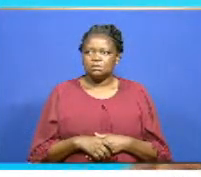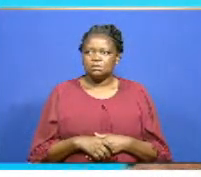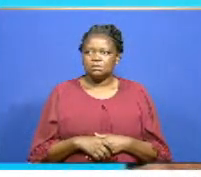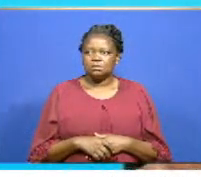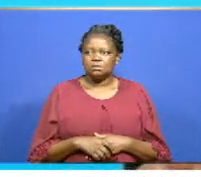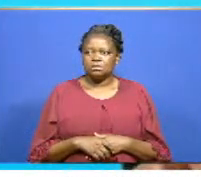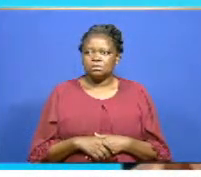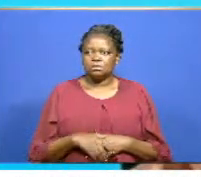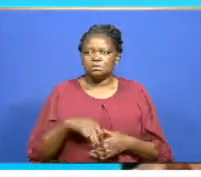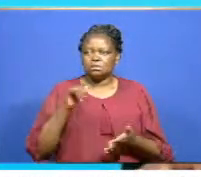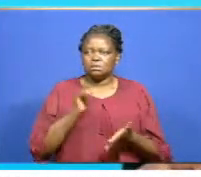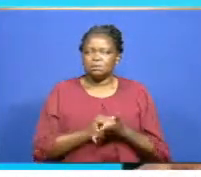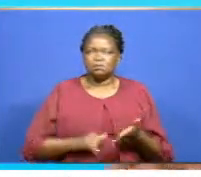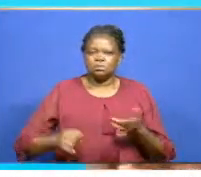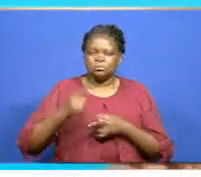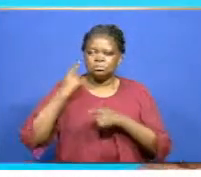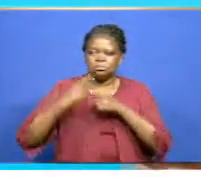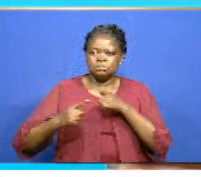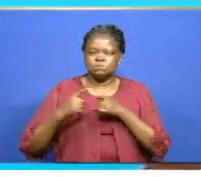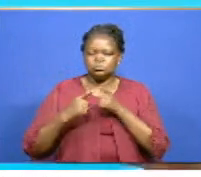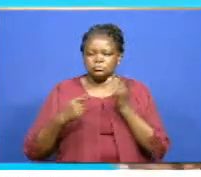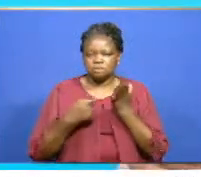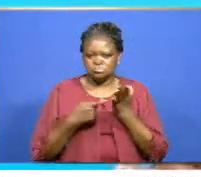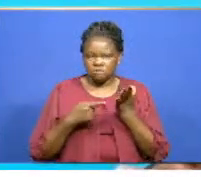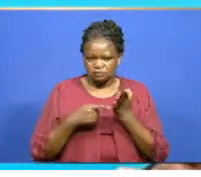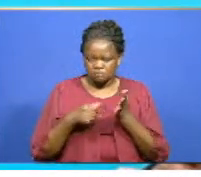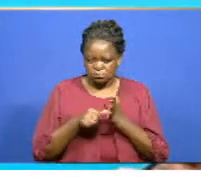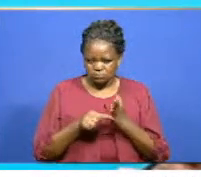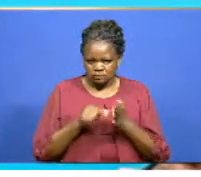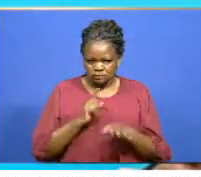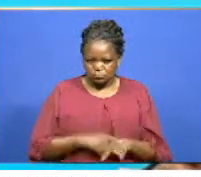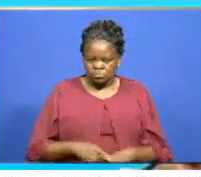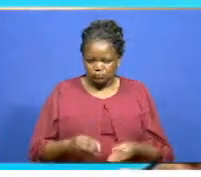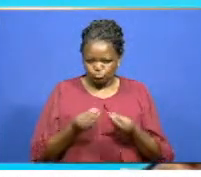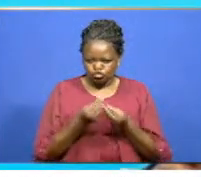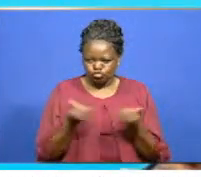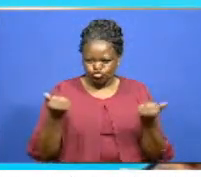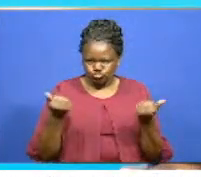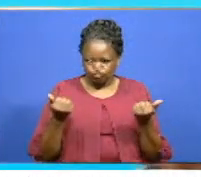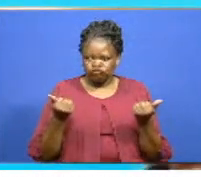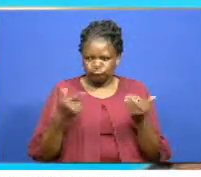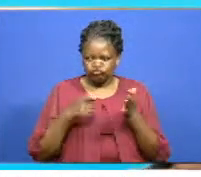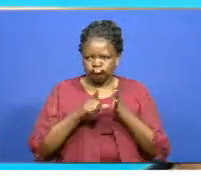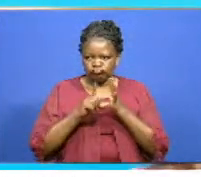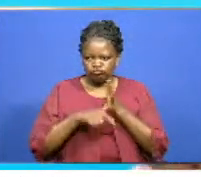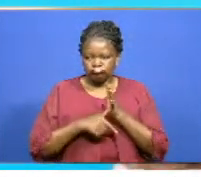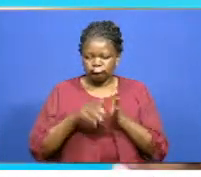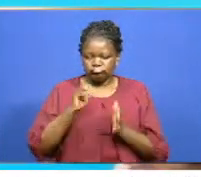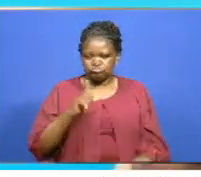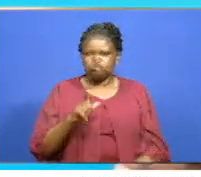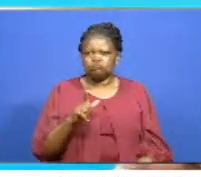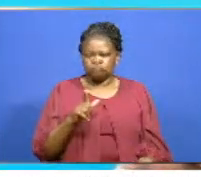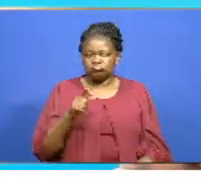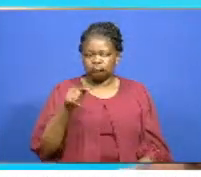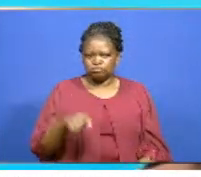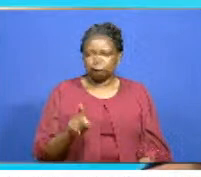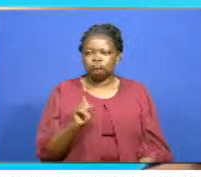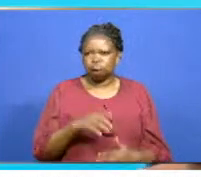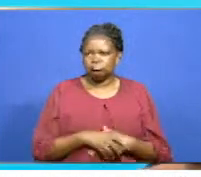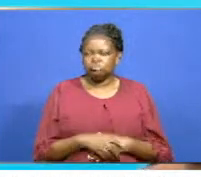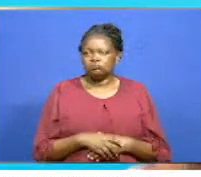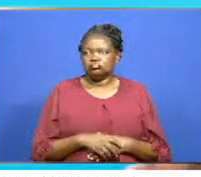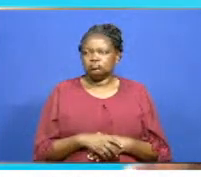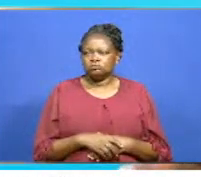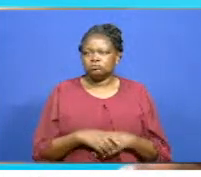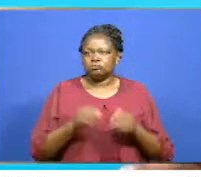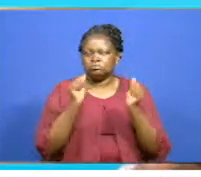That we are experiencing a technical hitch, but as soon as we rectify that, we'll be getting back to Michael Mwadiga. He is